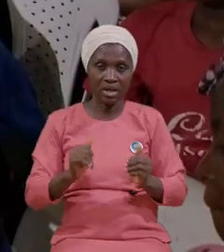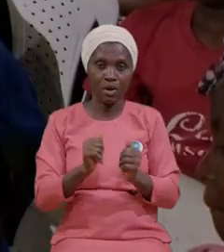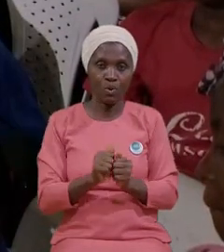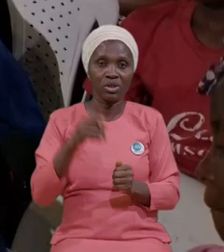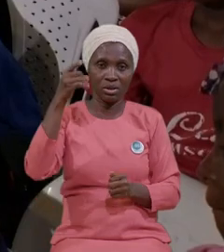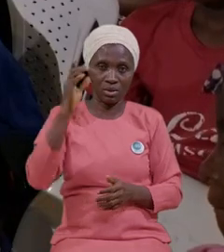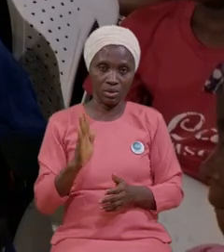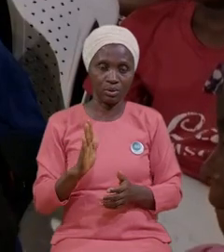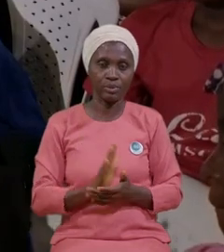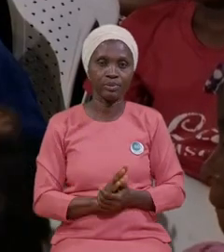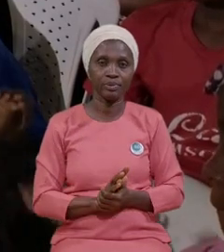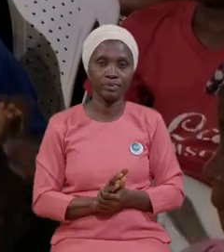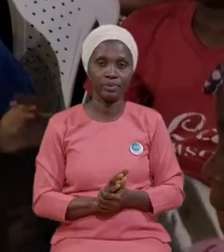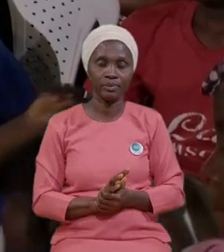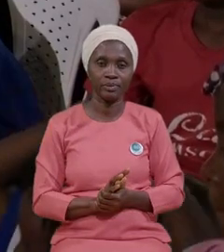God.